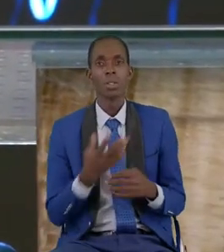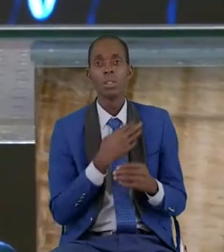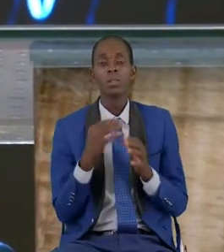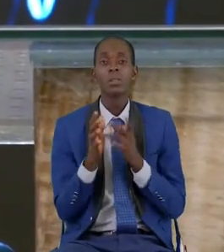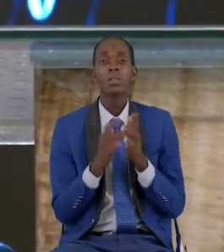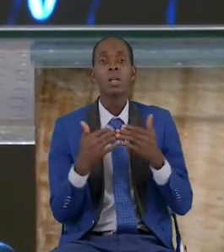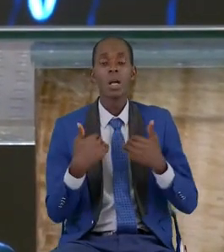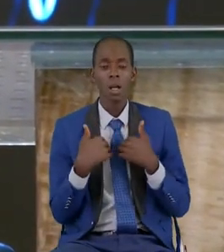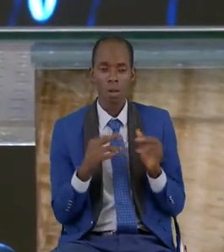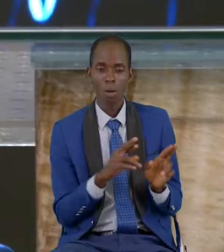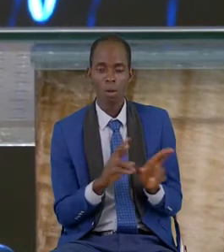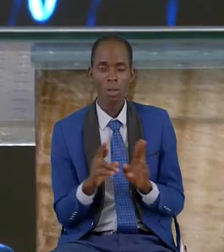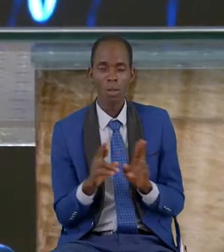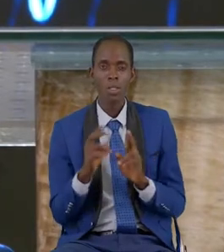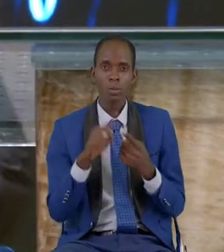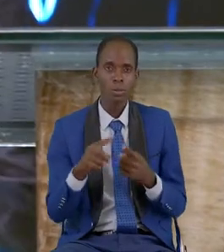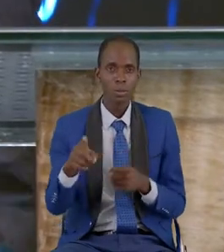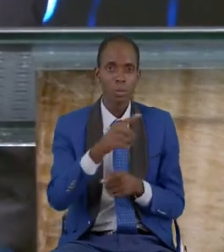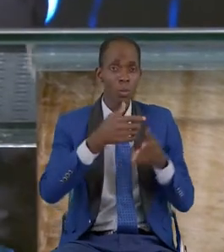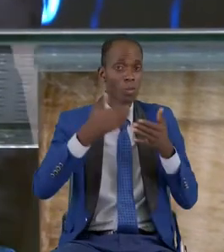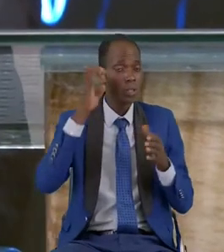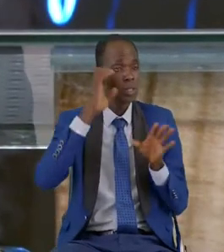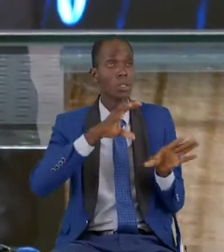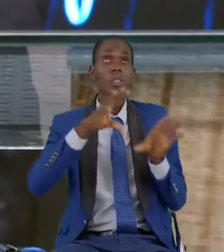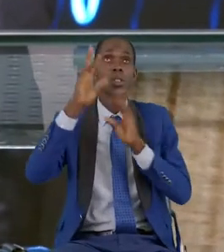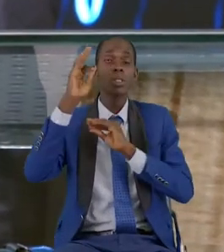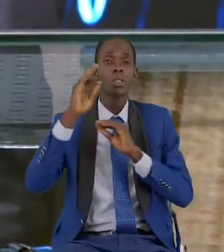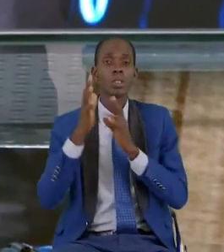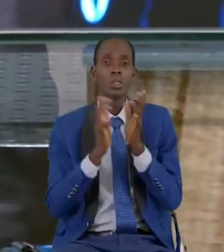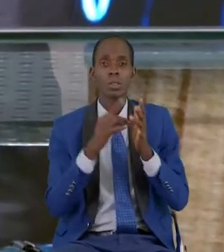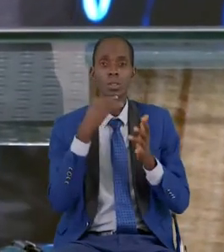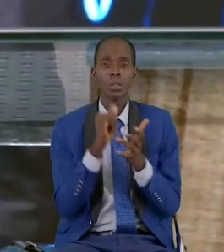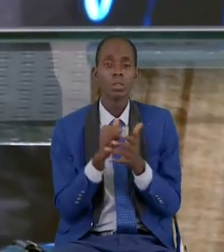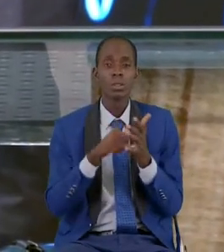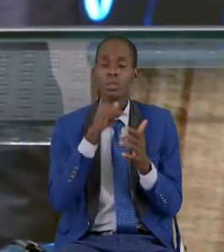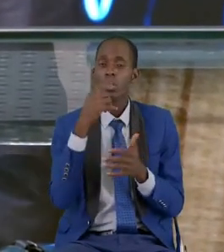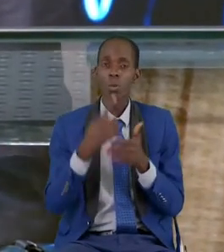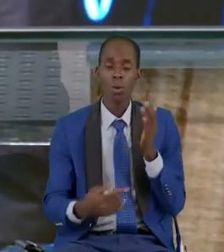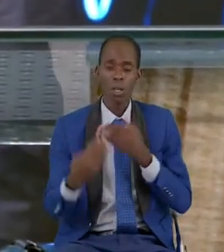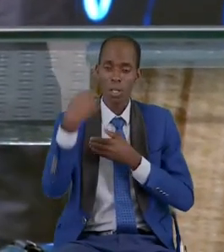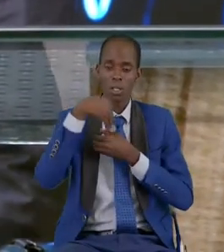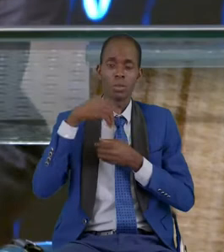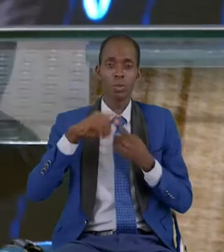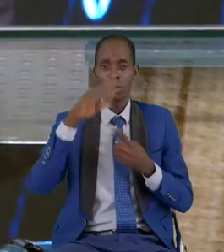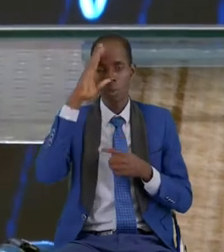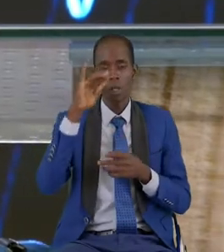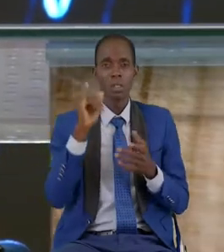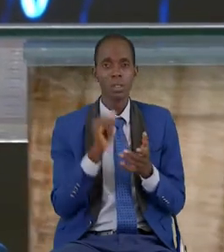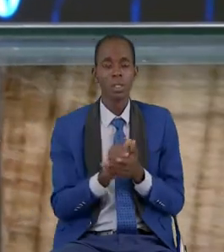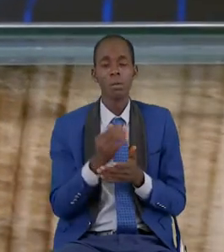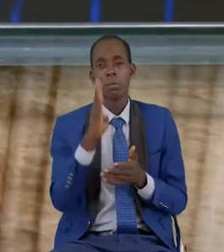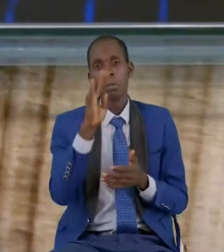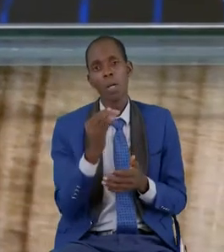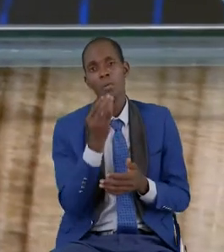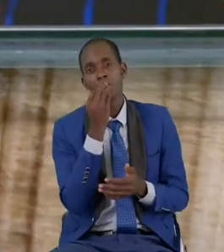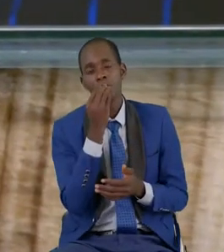them before he left, he said, it is not what enters into the man, like food, like drink, that corrupts